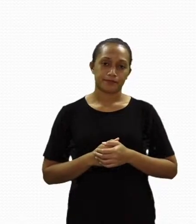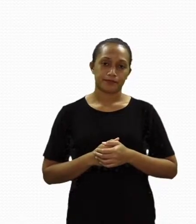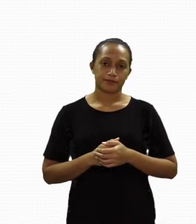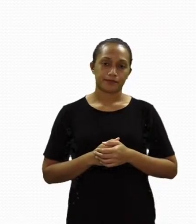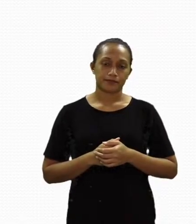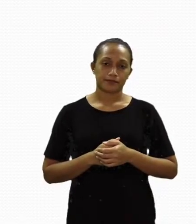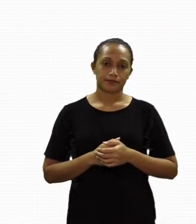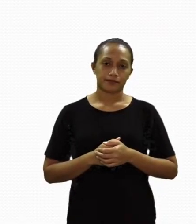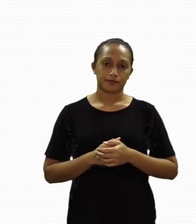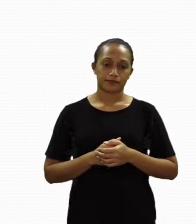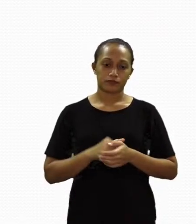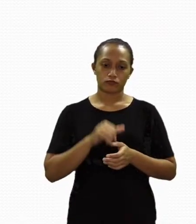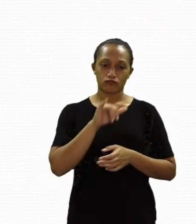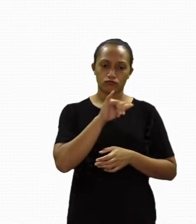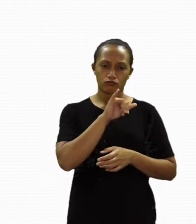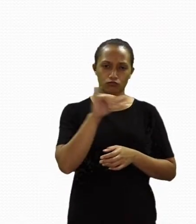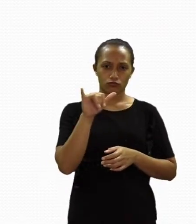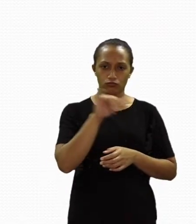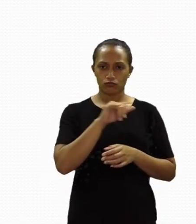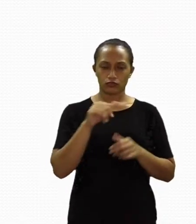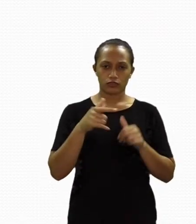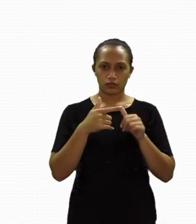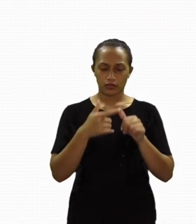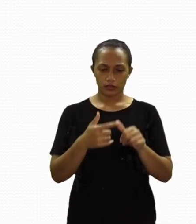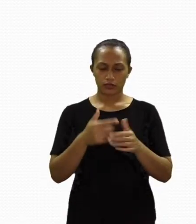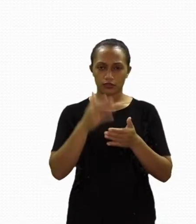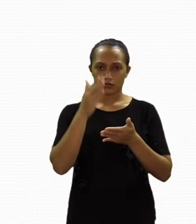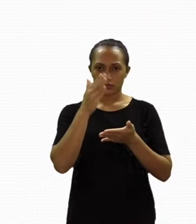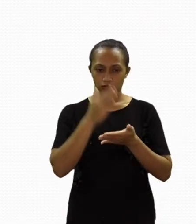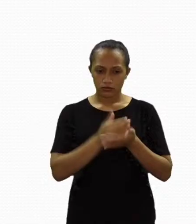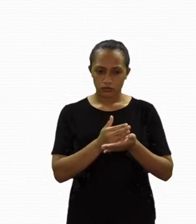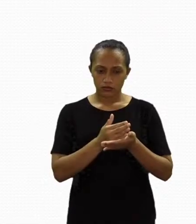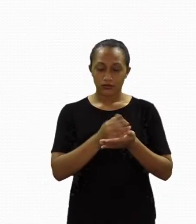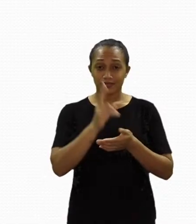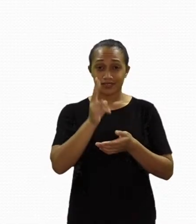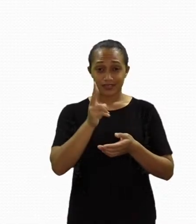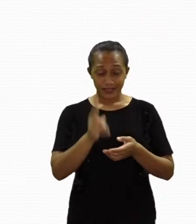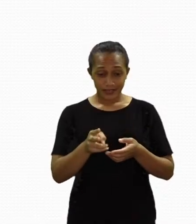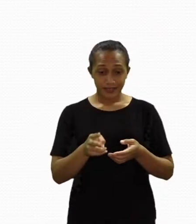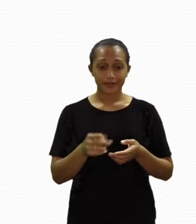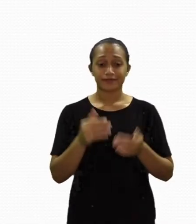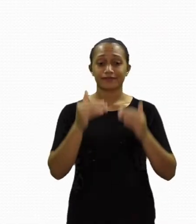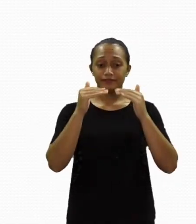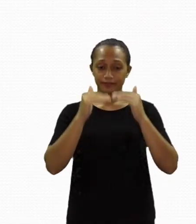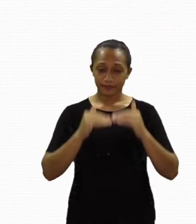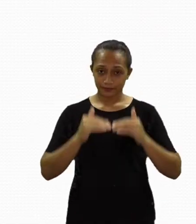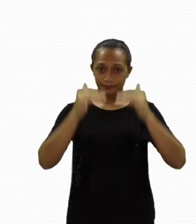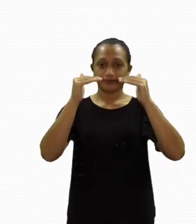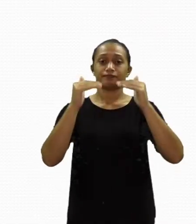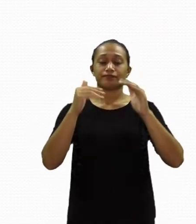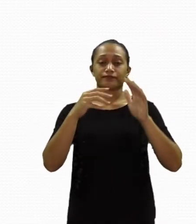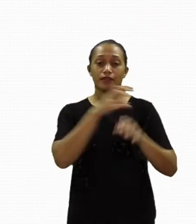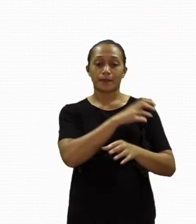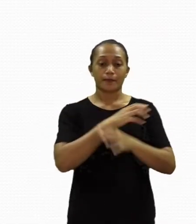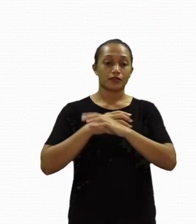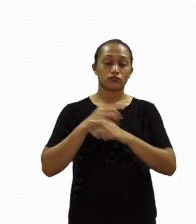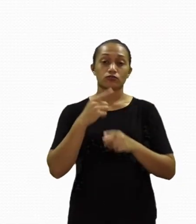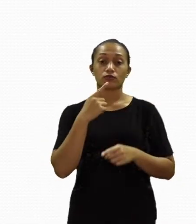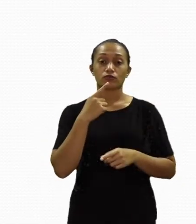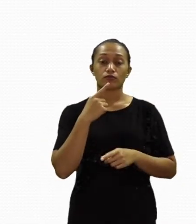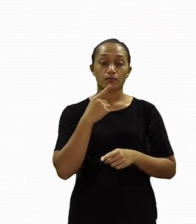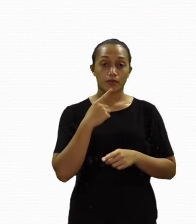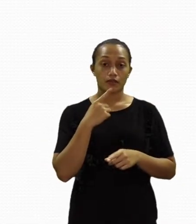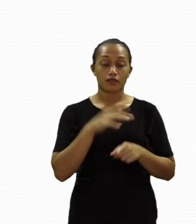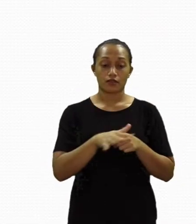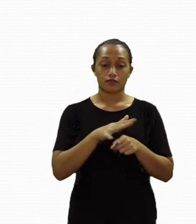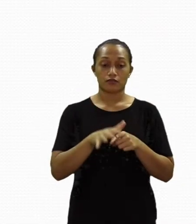Which of these is true about the benefits of exercise to the blood? A. Increase muscle blood flow. B. Increase blood volume. C. Increase